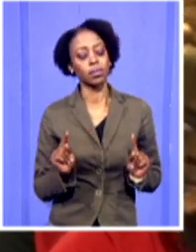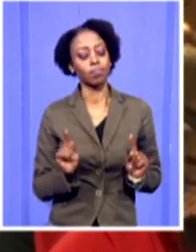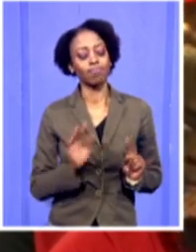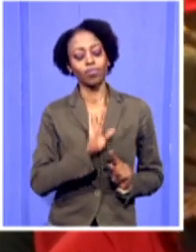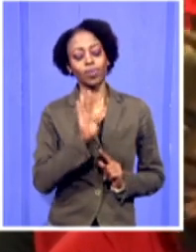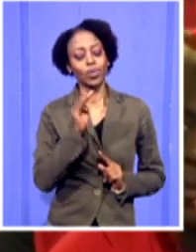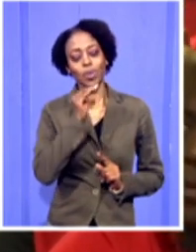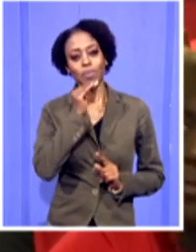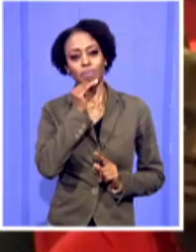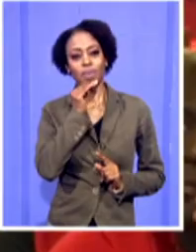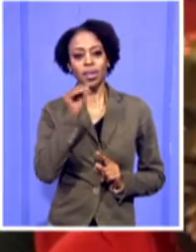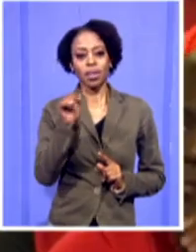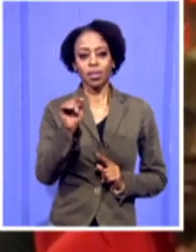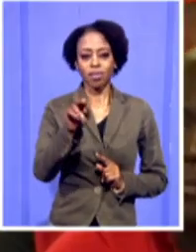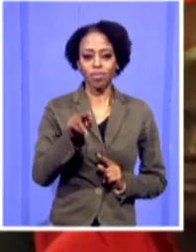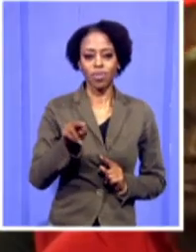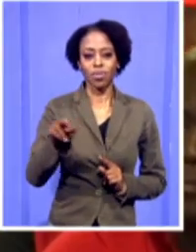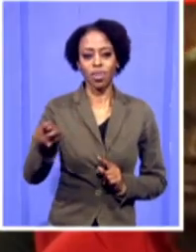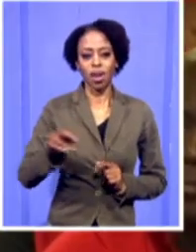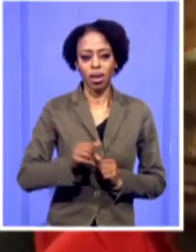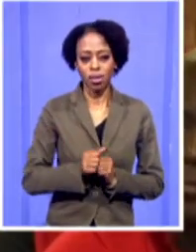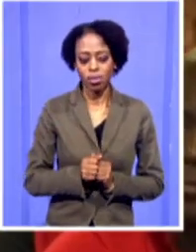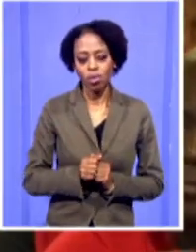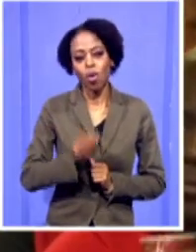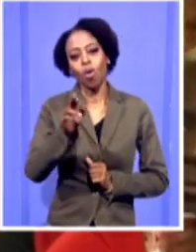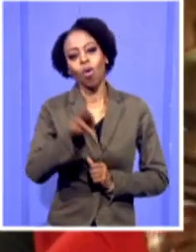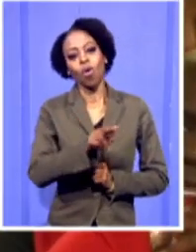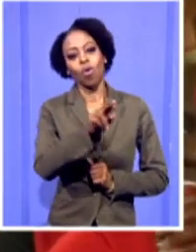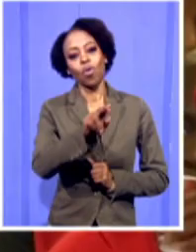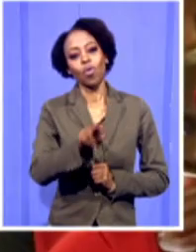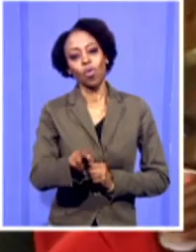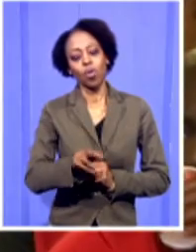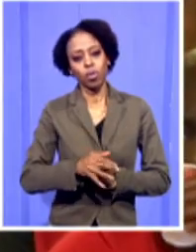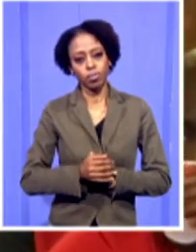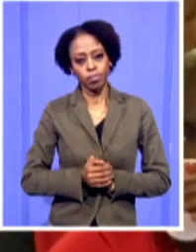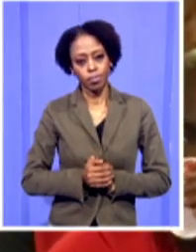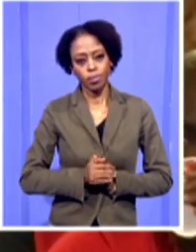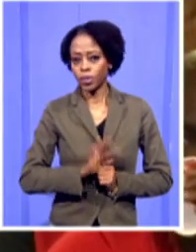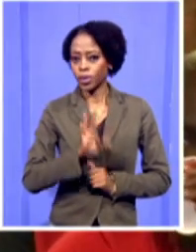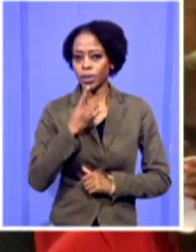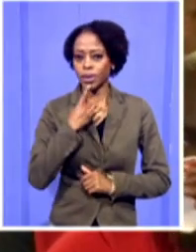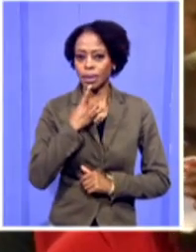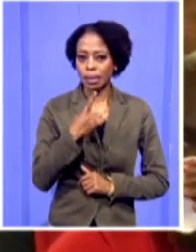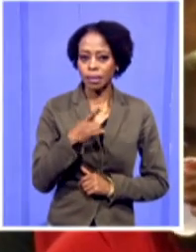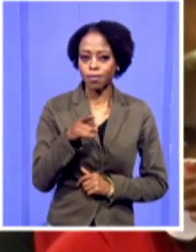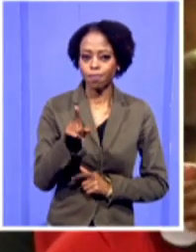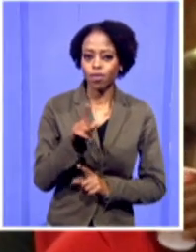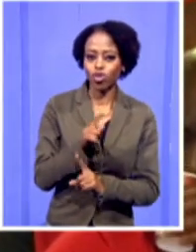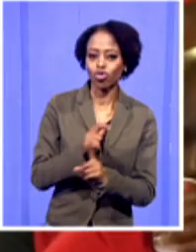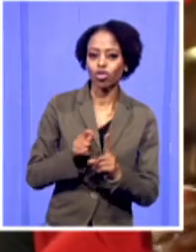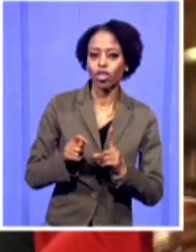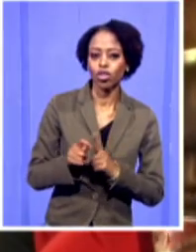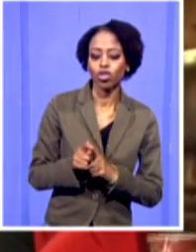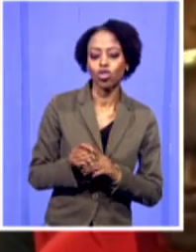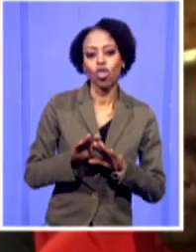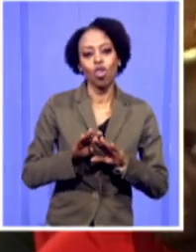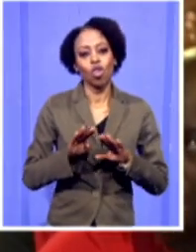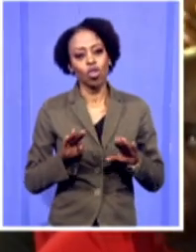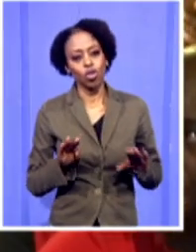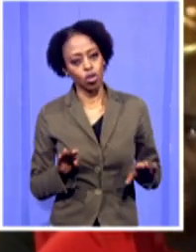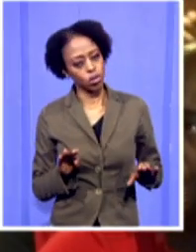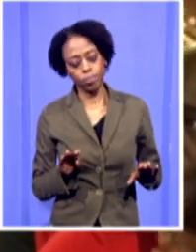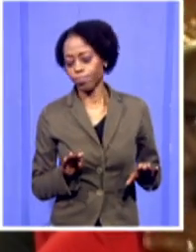we are not saying they are correct or they are wrong. We are not saying this is a tradition or not a